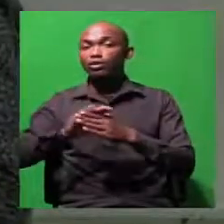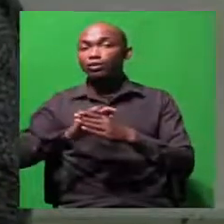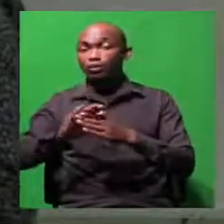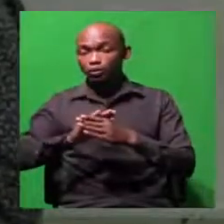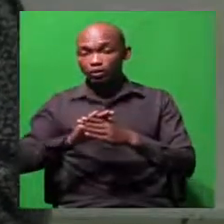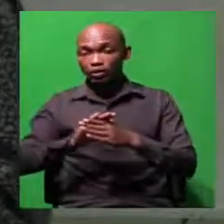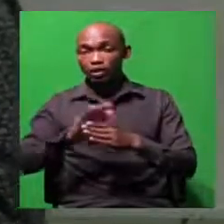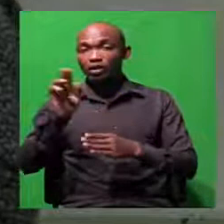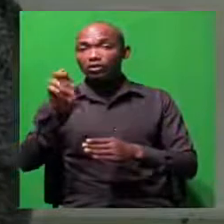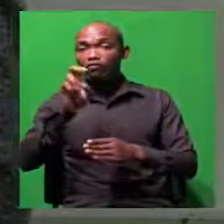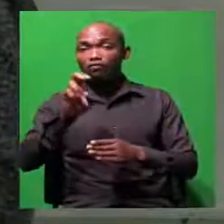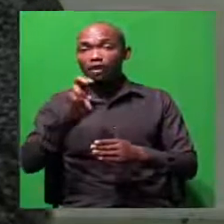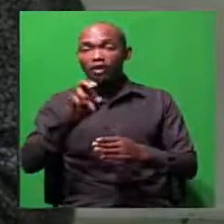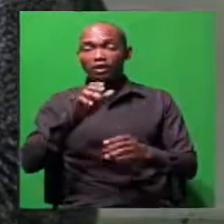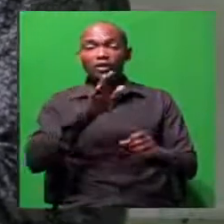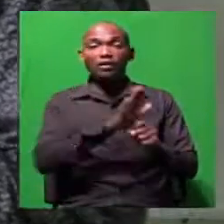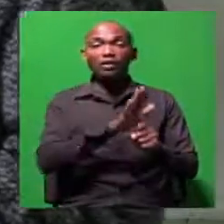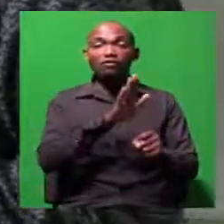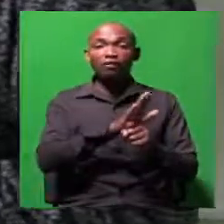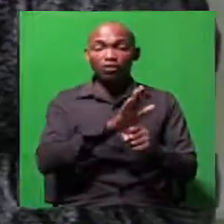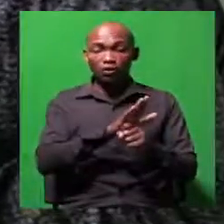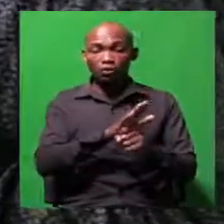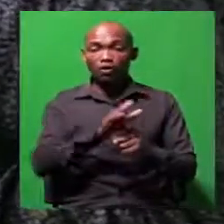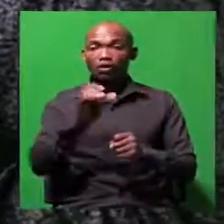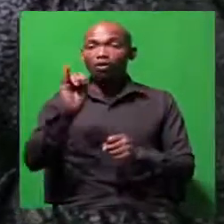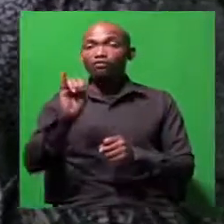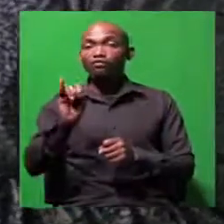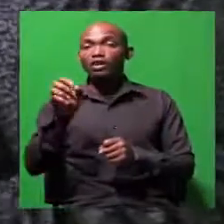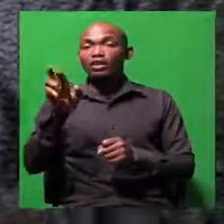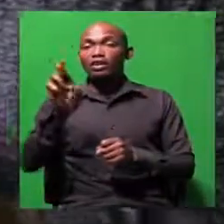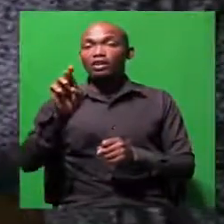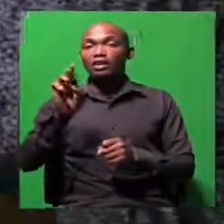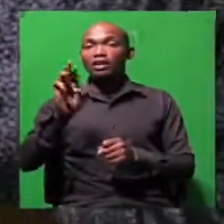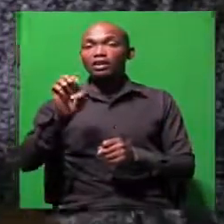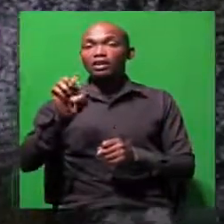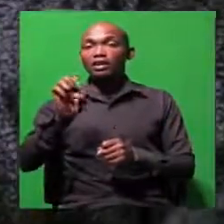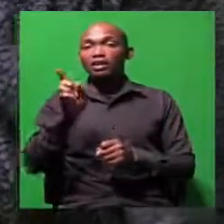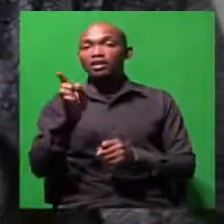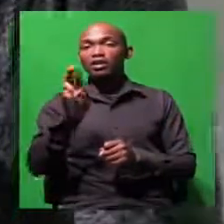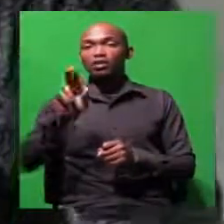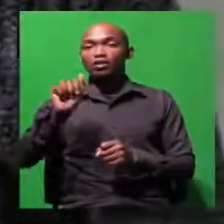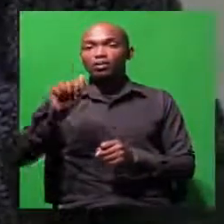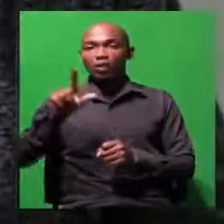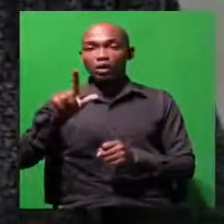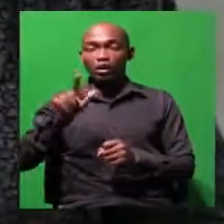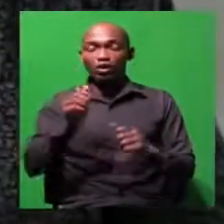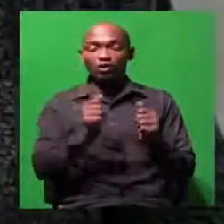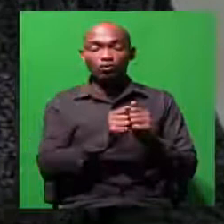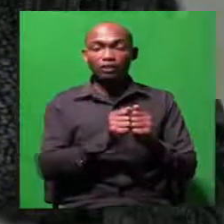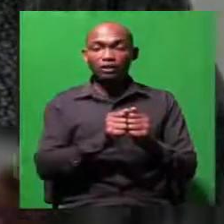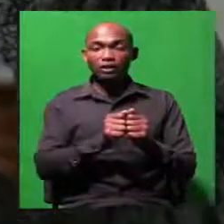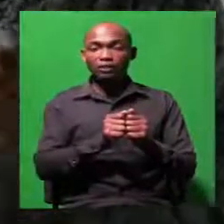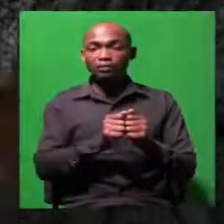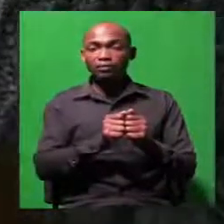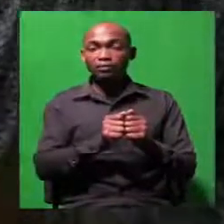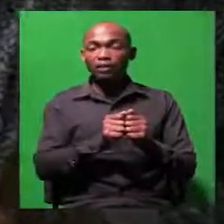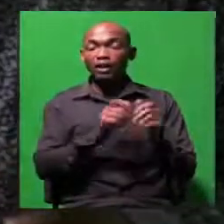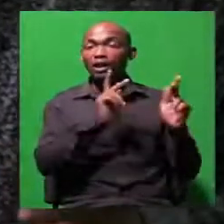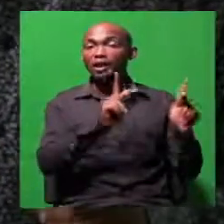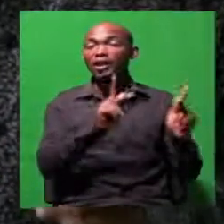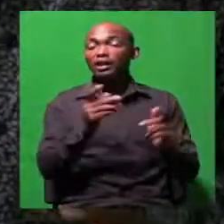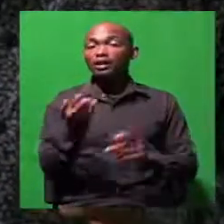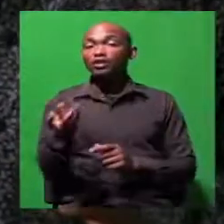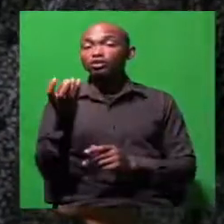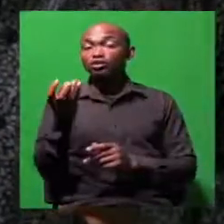the volume of the irregular object like a stone. And can you remember what is